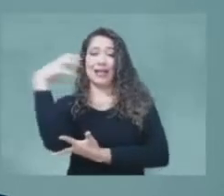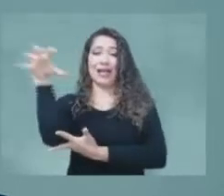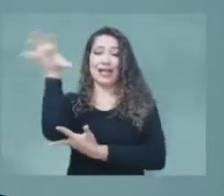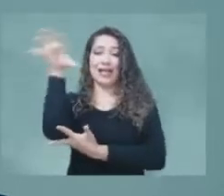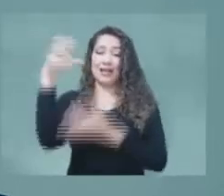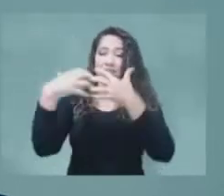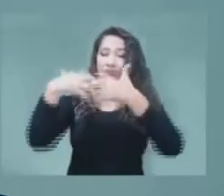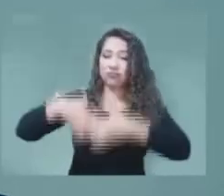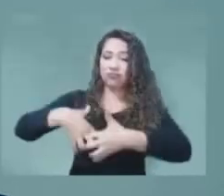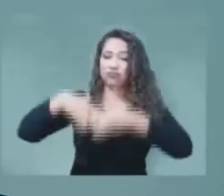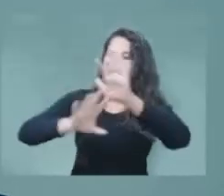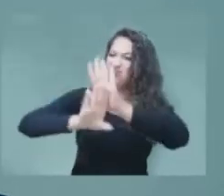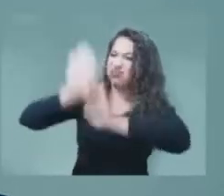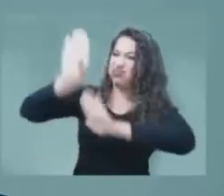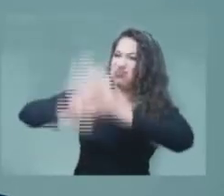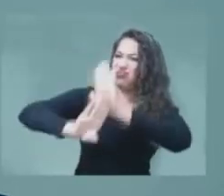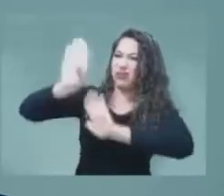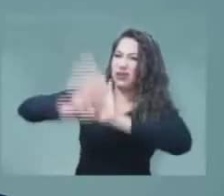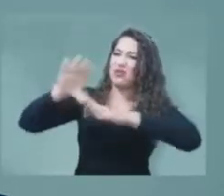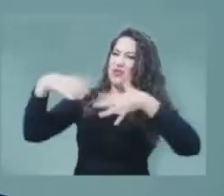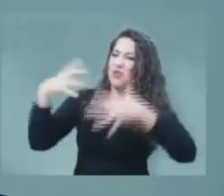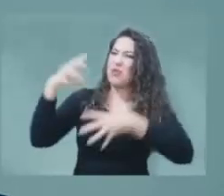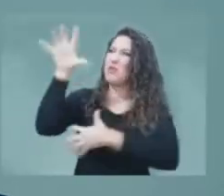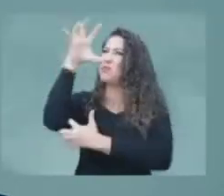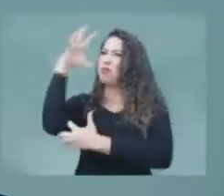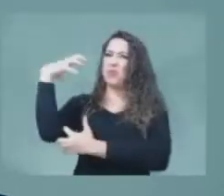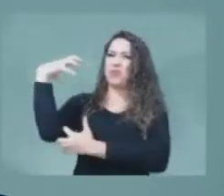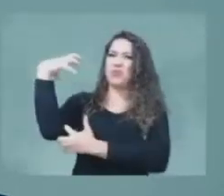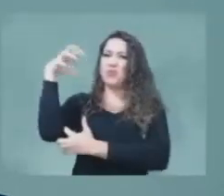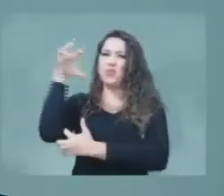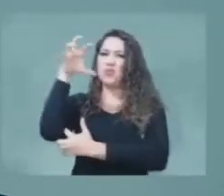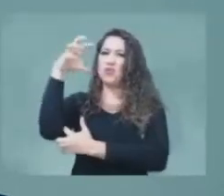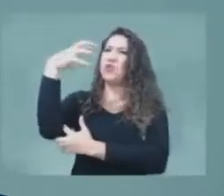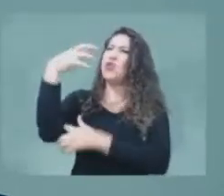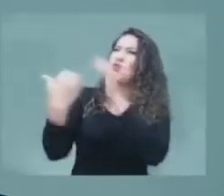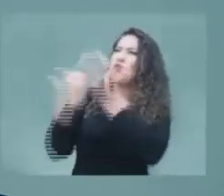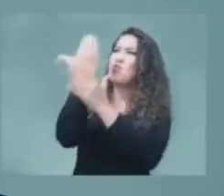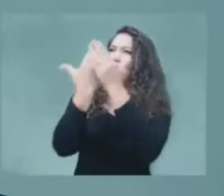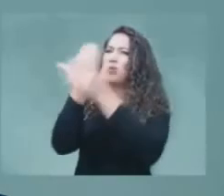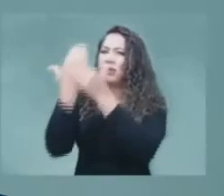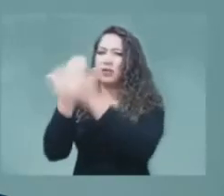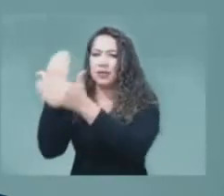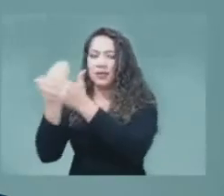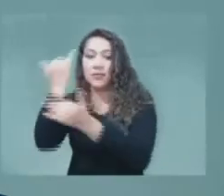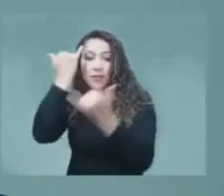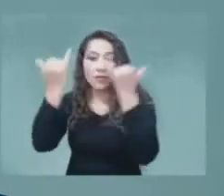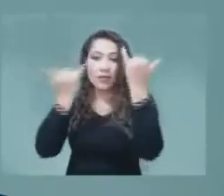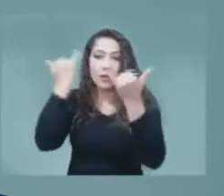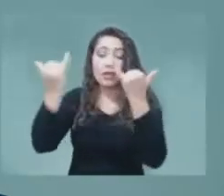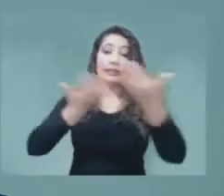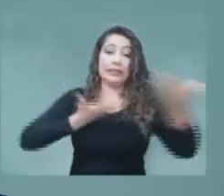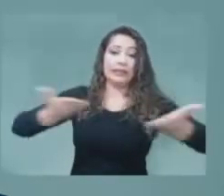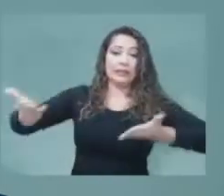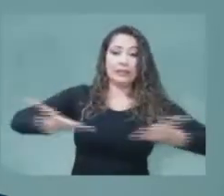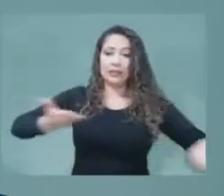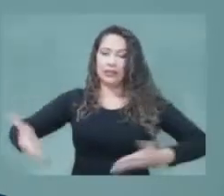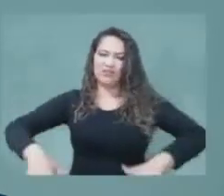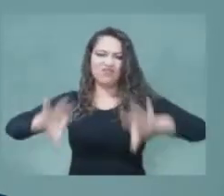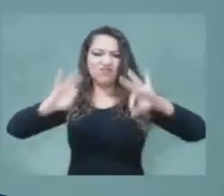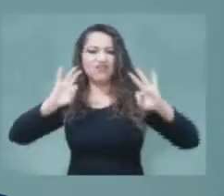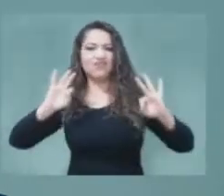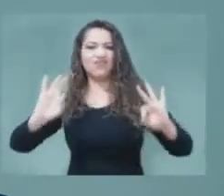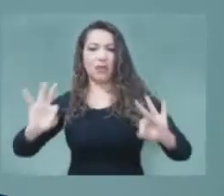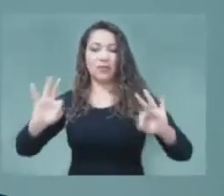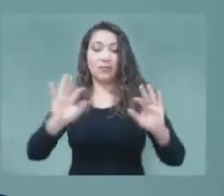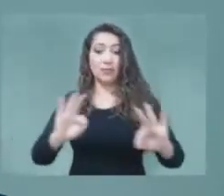the important development that this industry has experienced in the last 10 years with more options and making it possible that it has